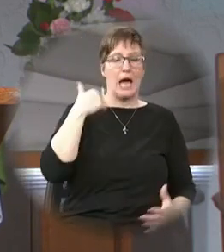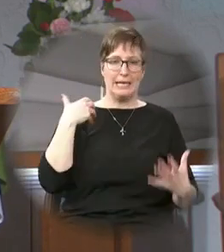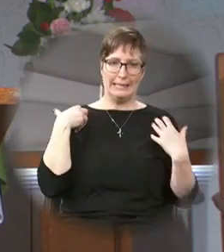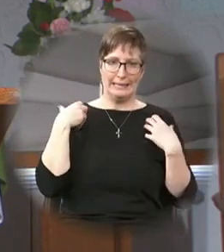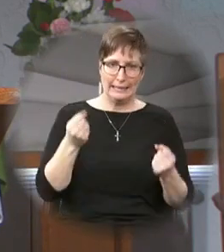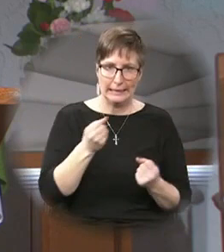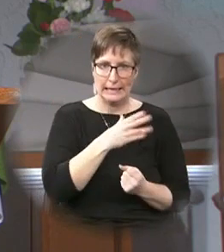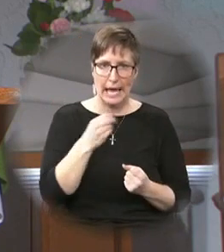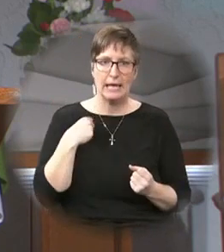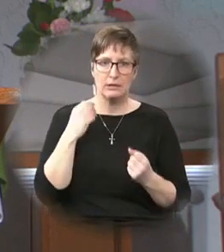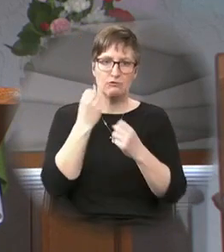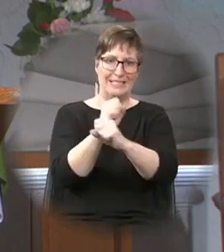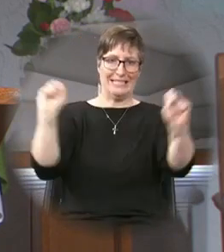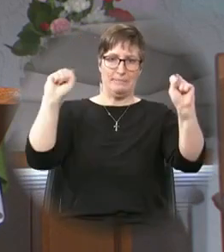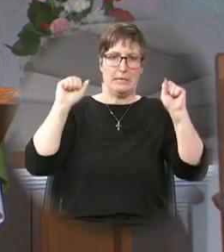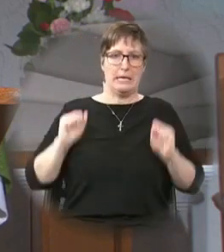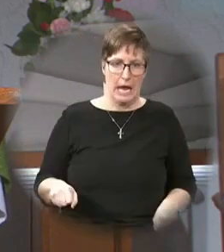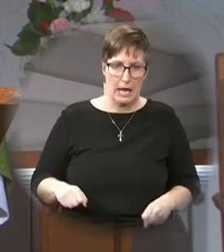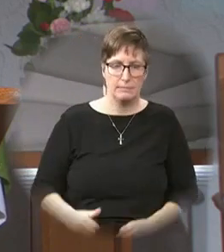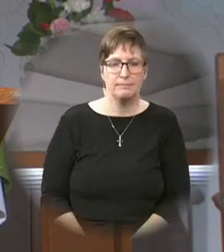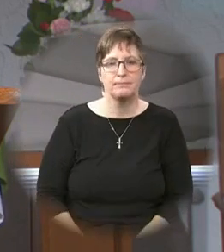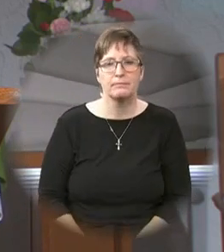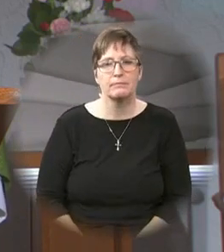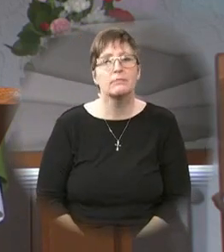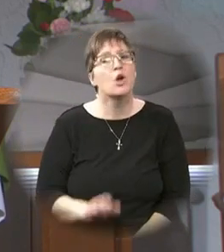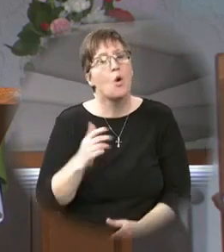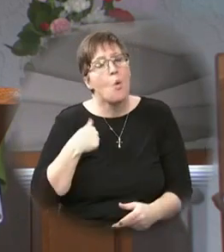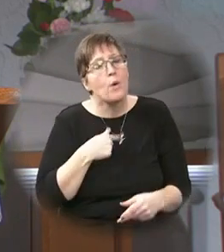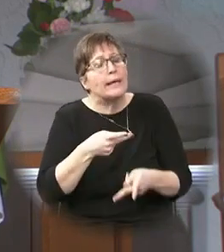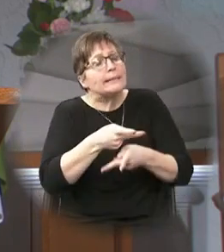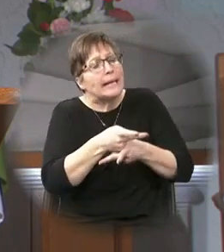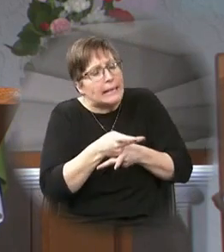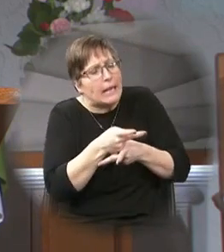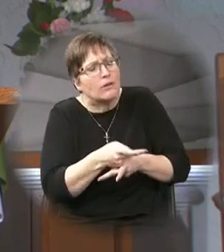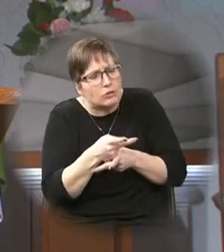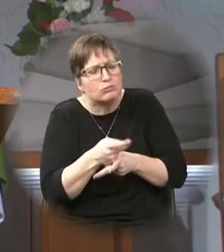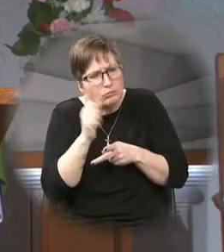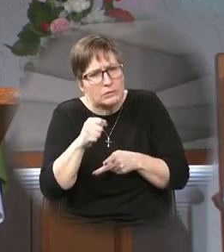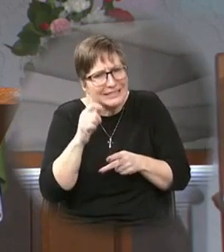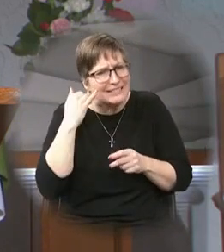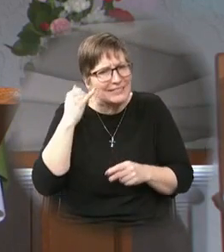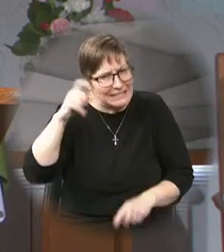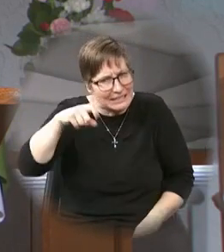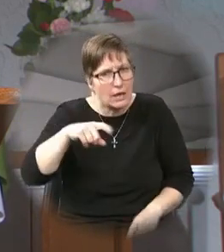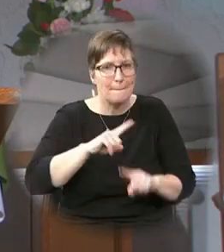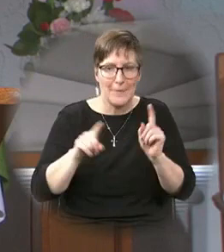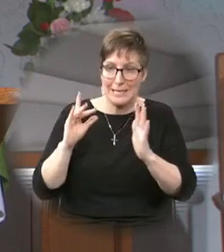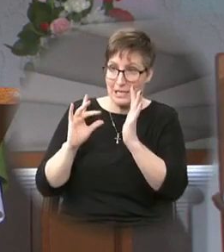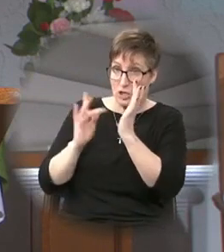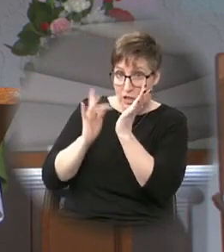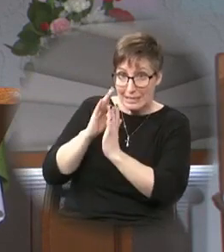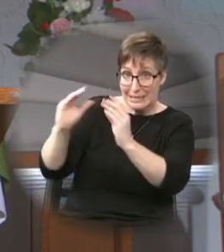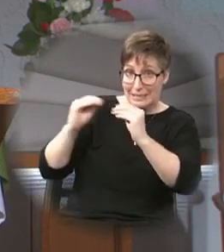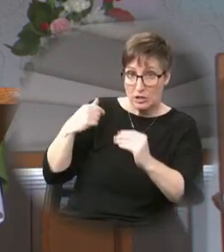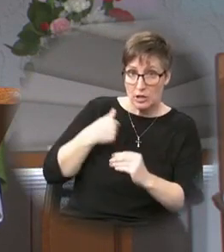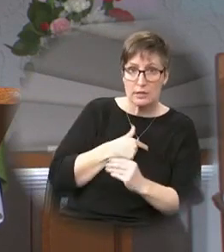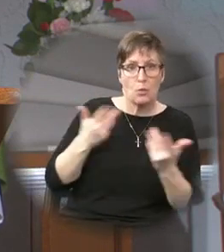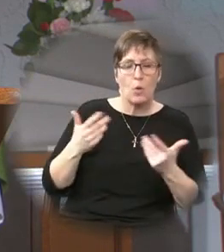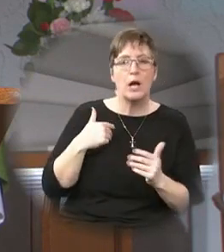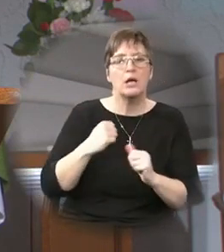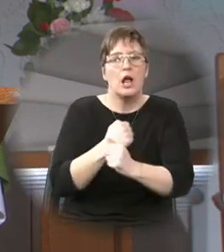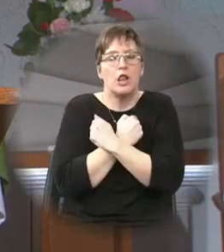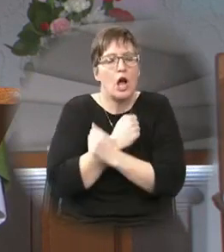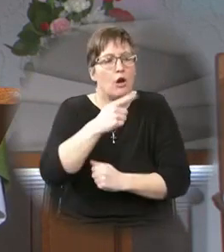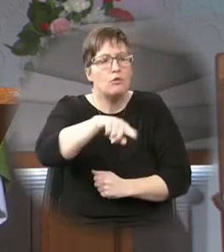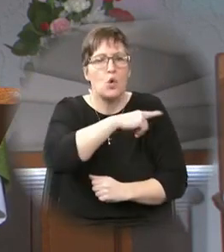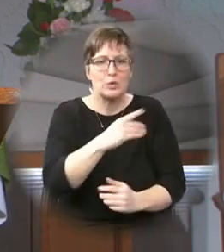and redeem. Of course, we take precautions when necessary, but Jesus teaches us to love those who